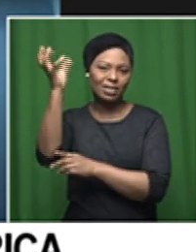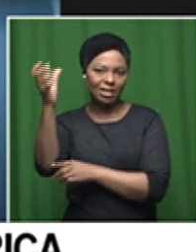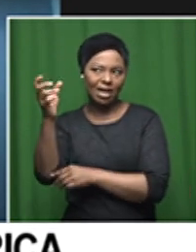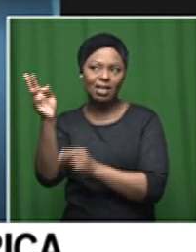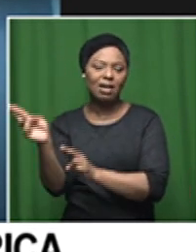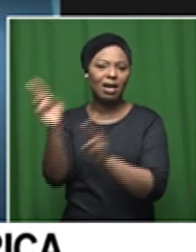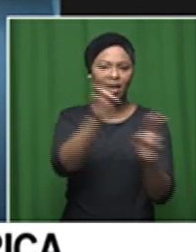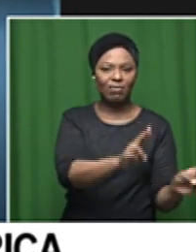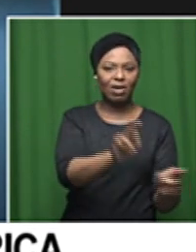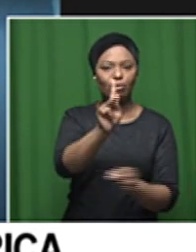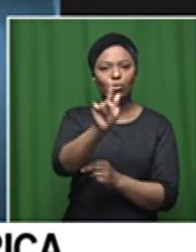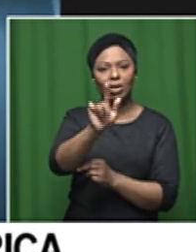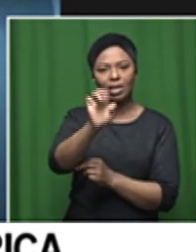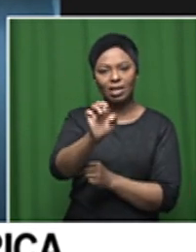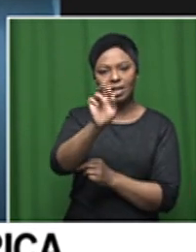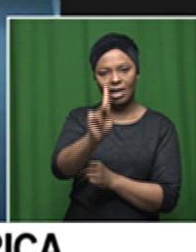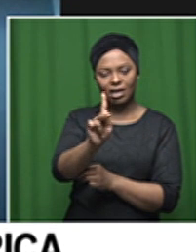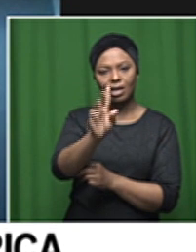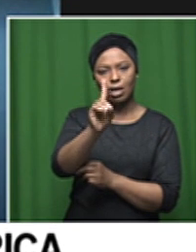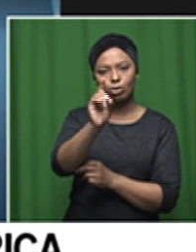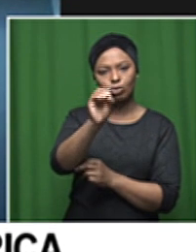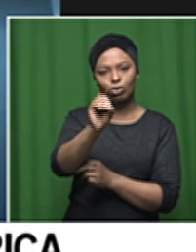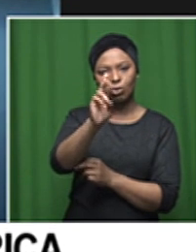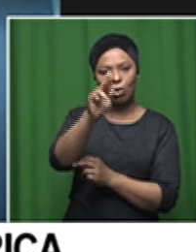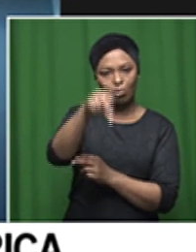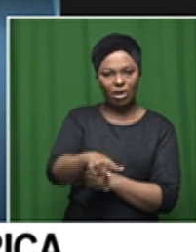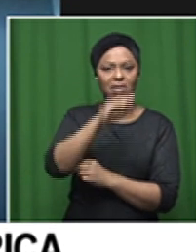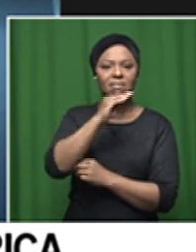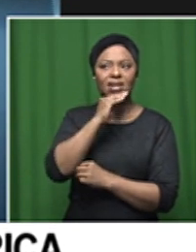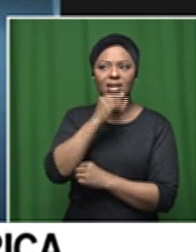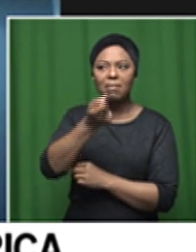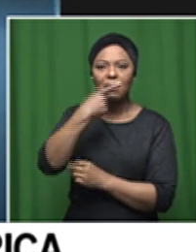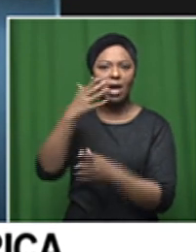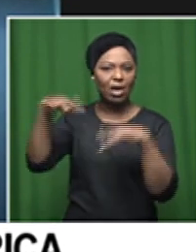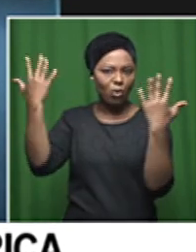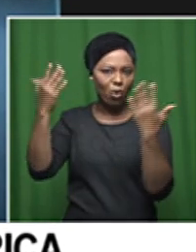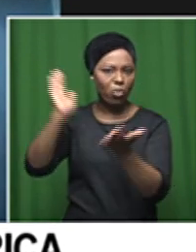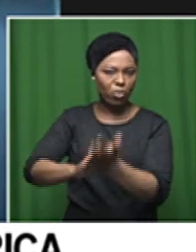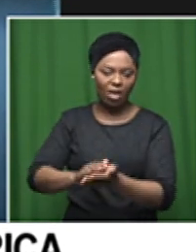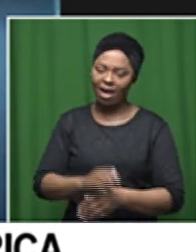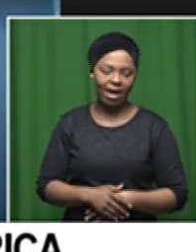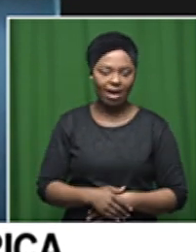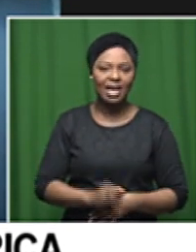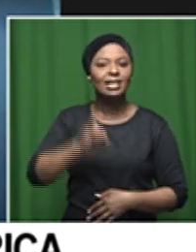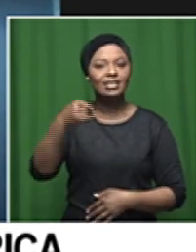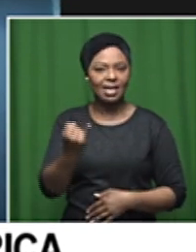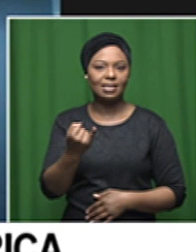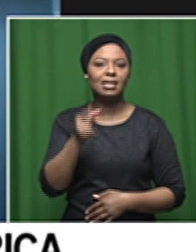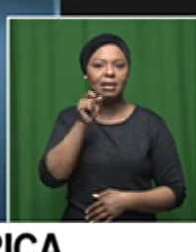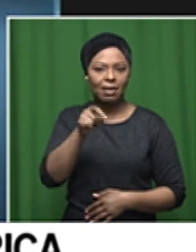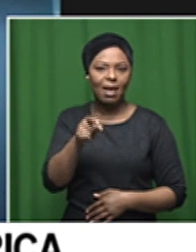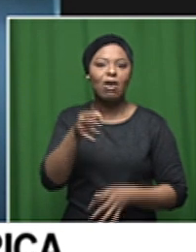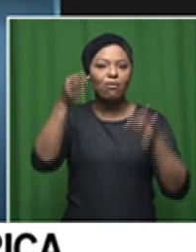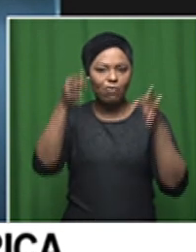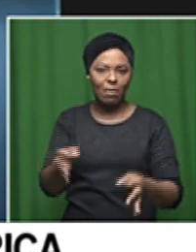to Klerksdorp, Tsepong, it's not regarded as lack of medicines in Free State. It's formal referral. Let's leave